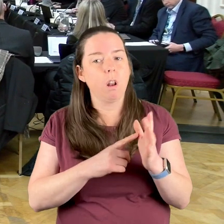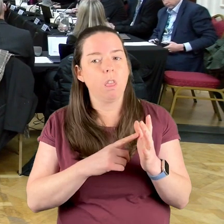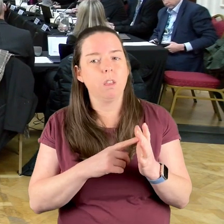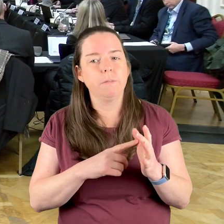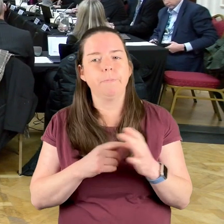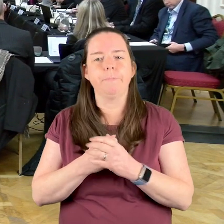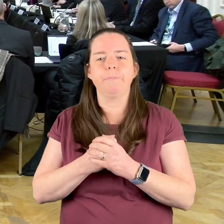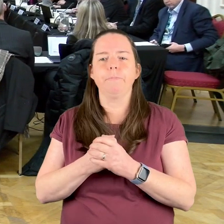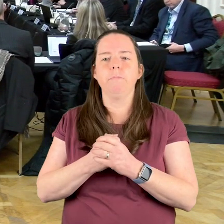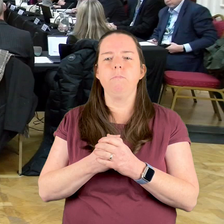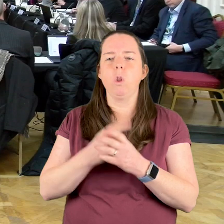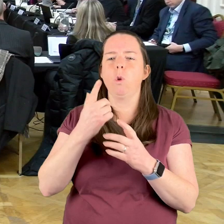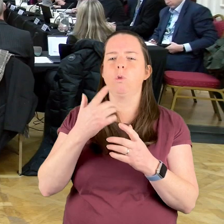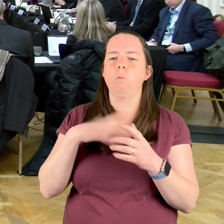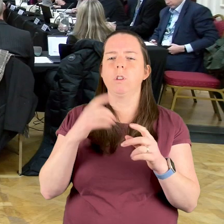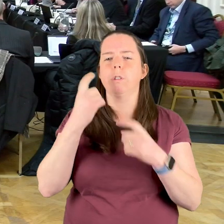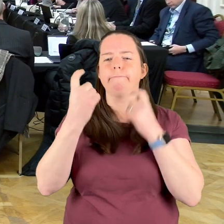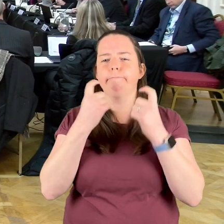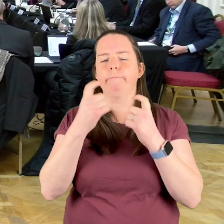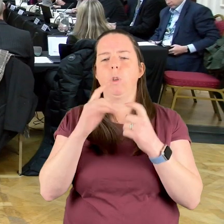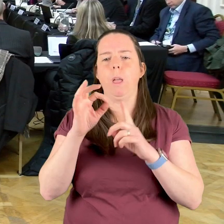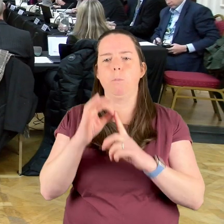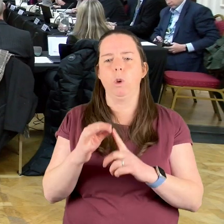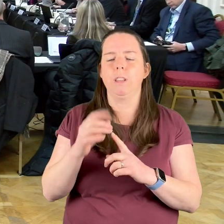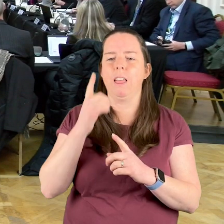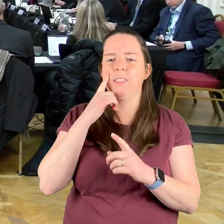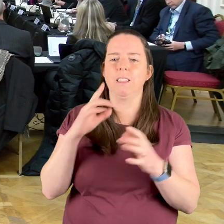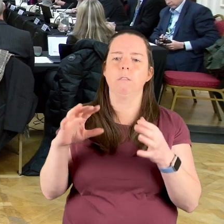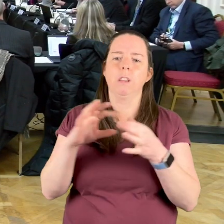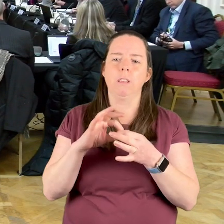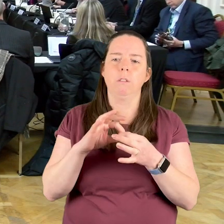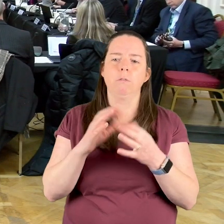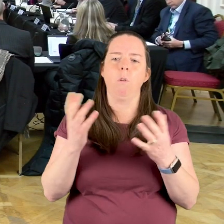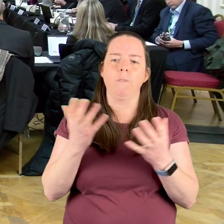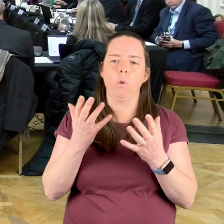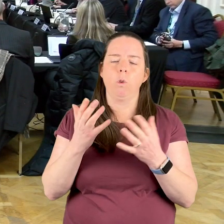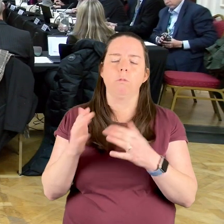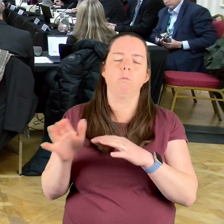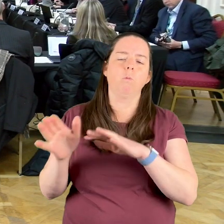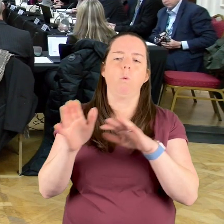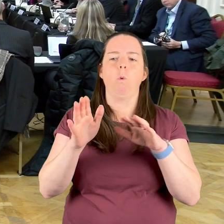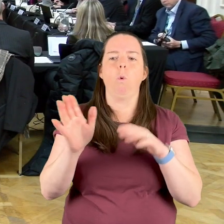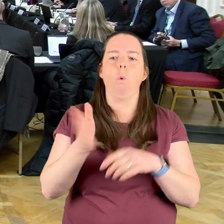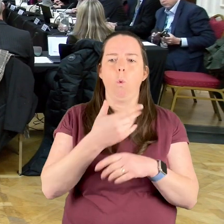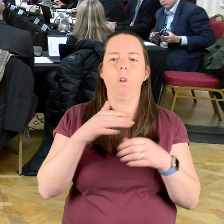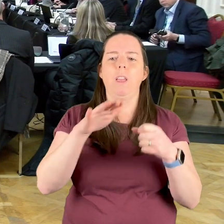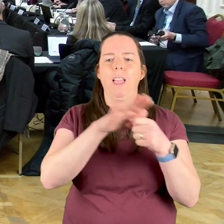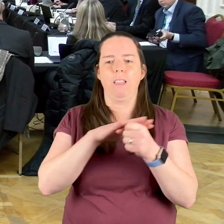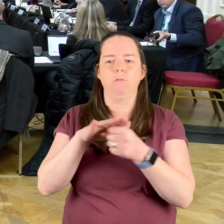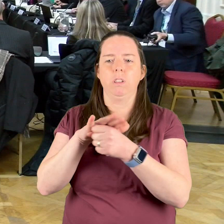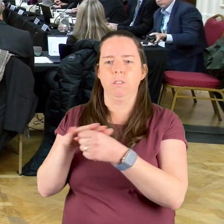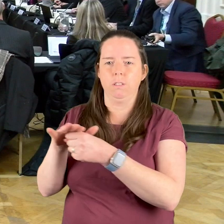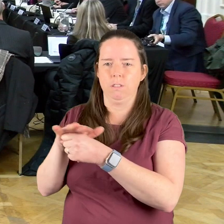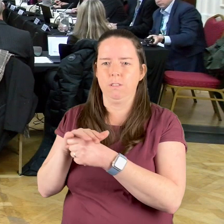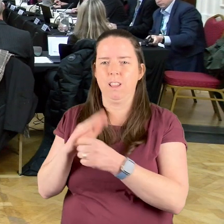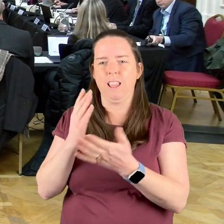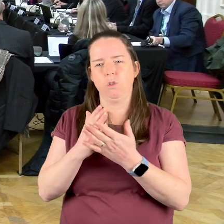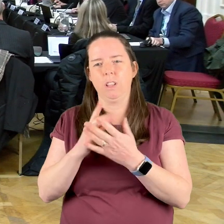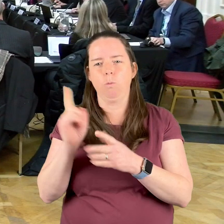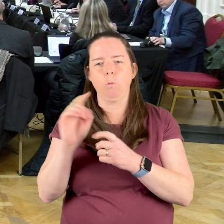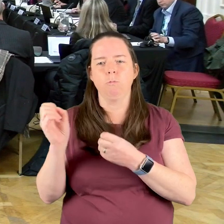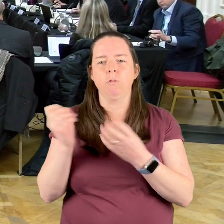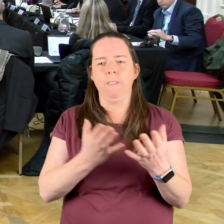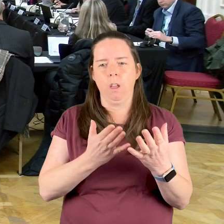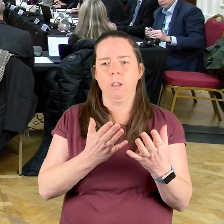Jonathan. So just wanted to sort of reflect on that point. I think it relates... of course, it relates to all areas, actually, of what we provide in terms